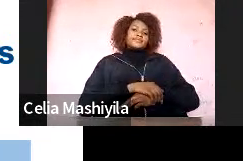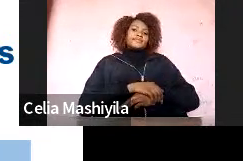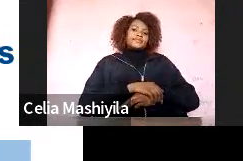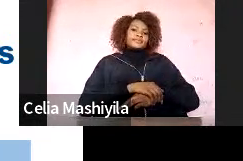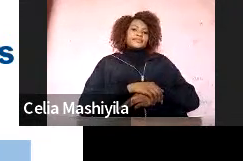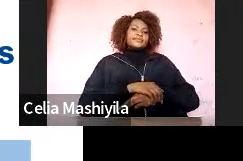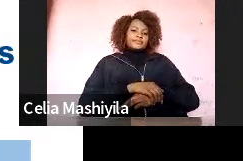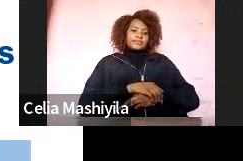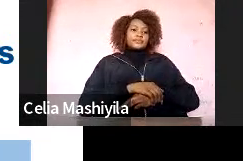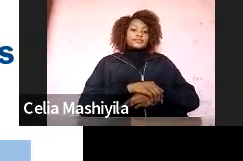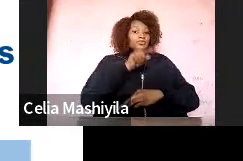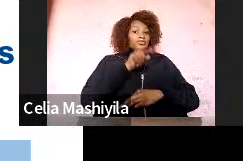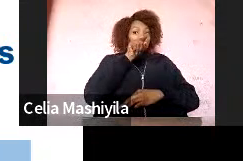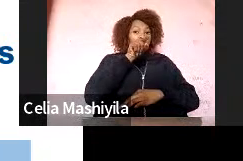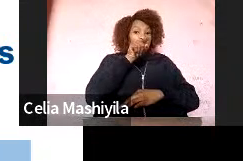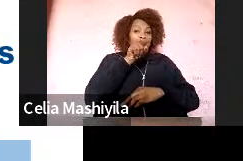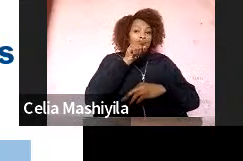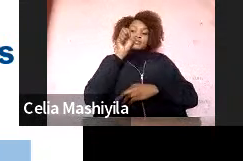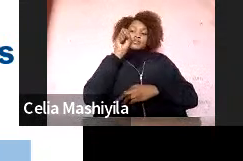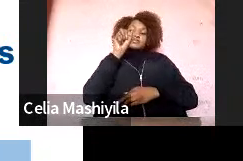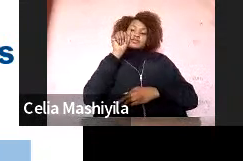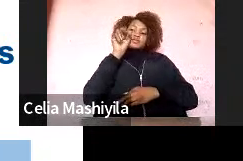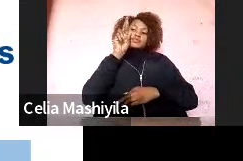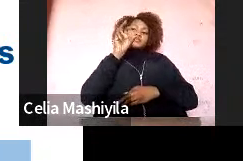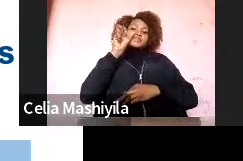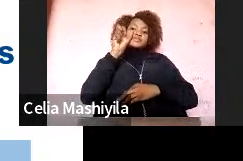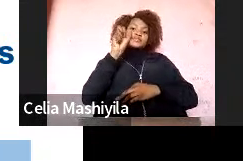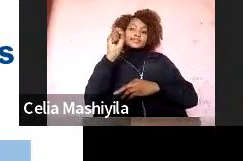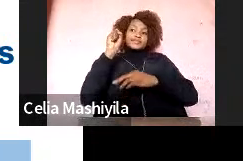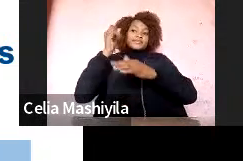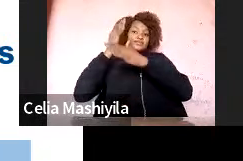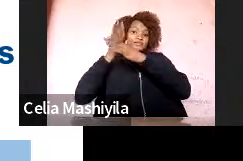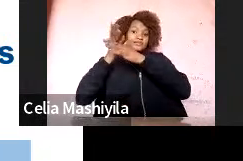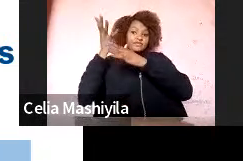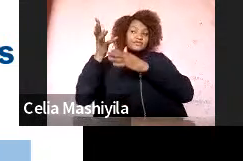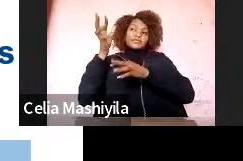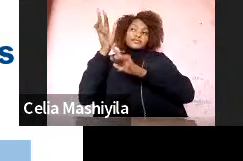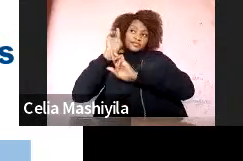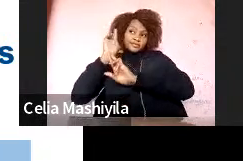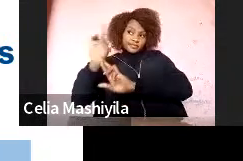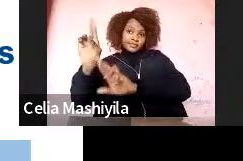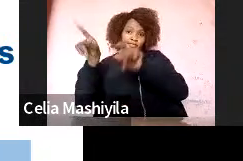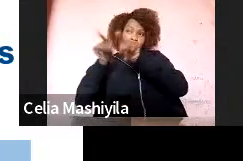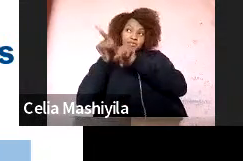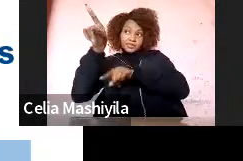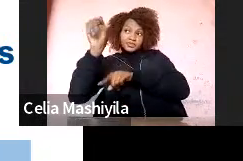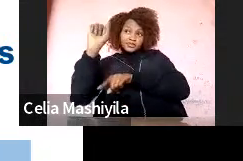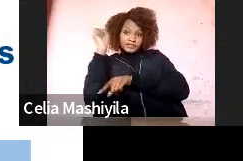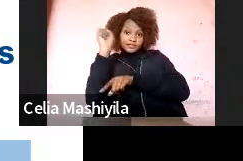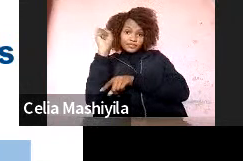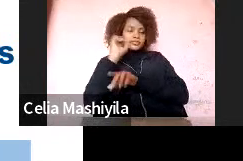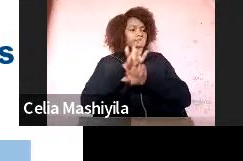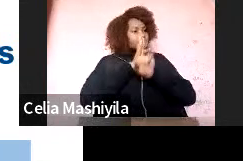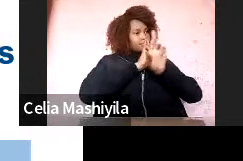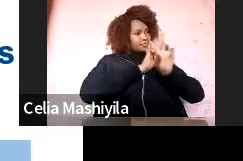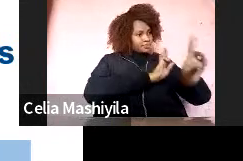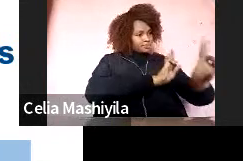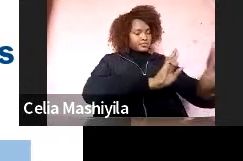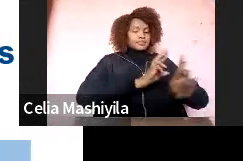SARS employees, and SARS employees should respect you. And we are also saying, in this